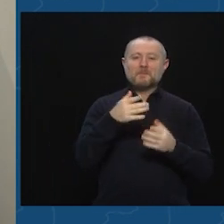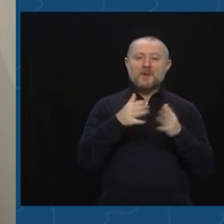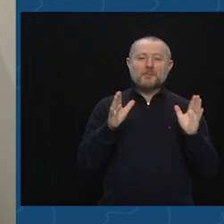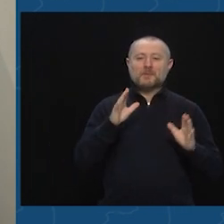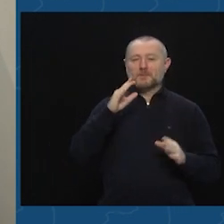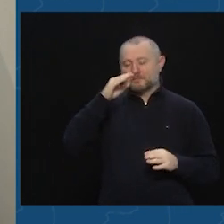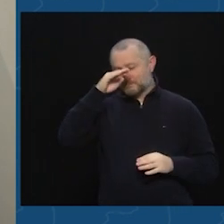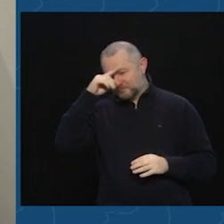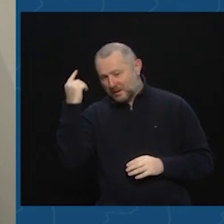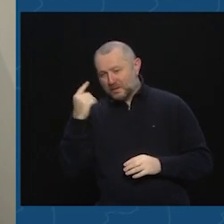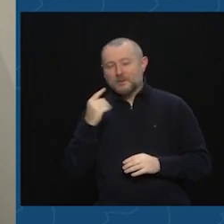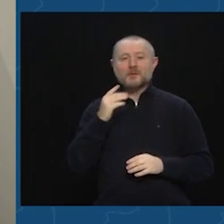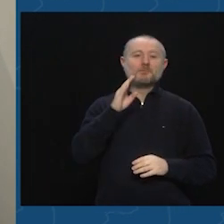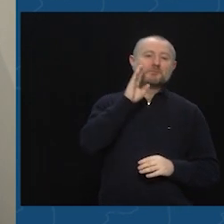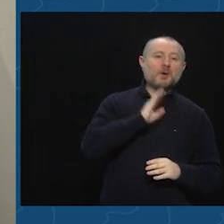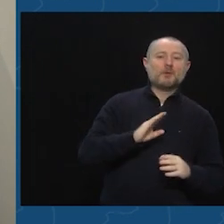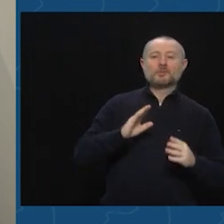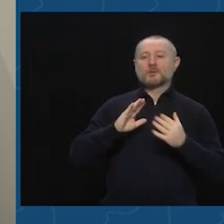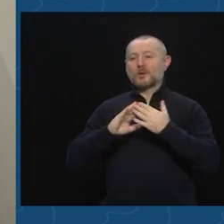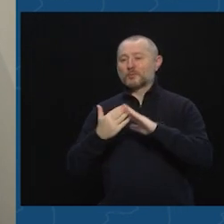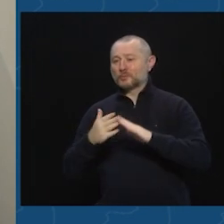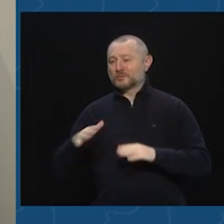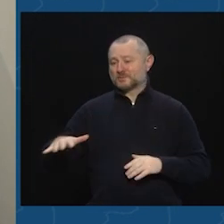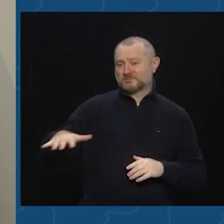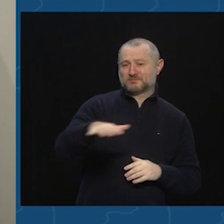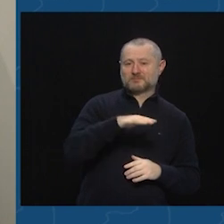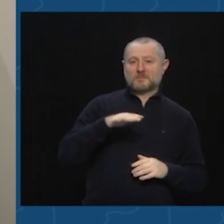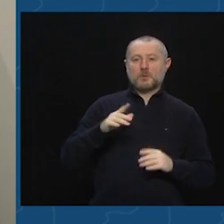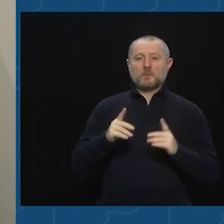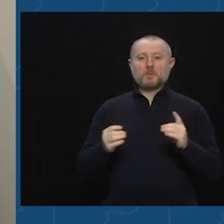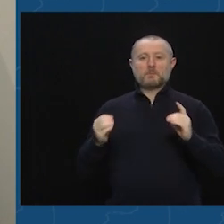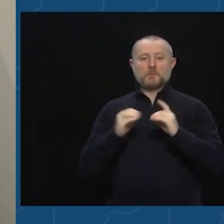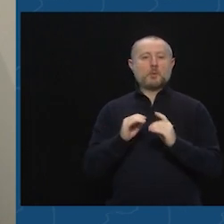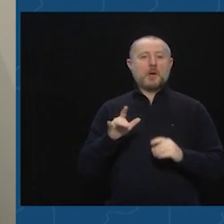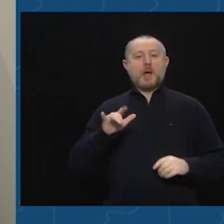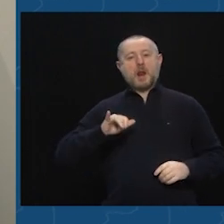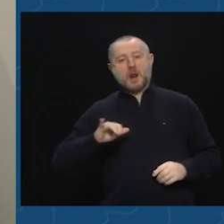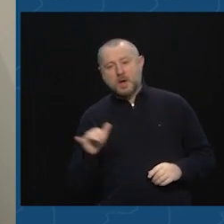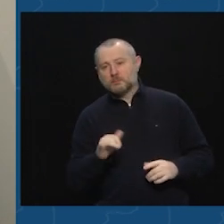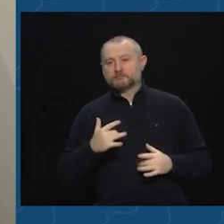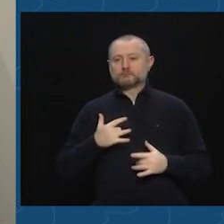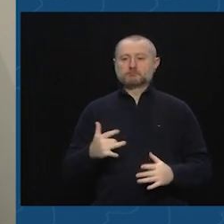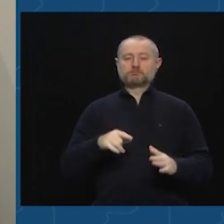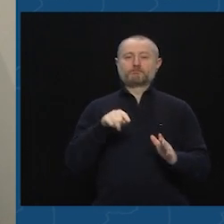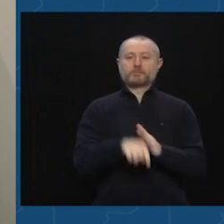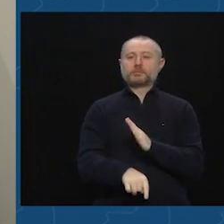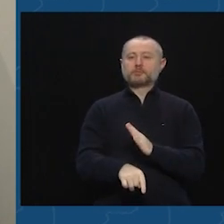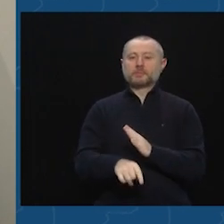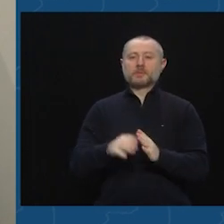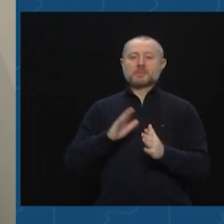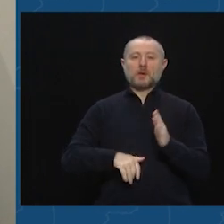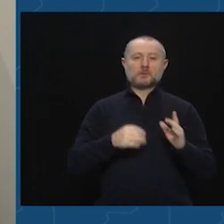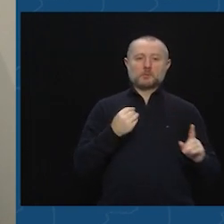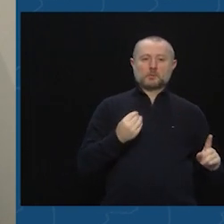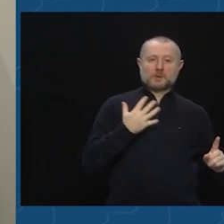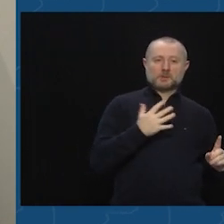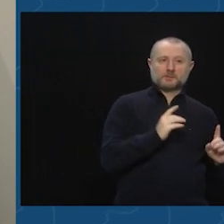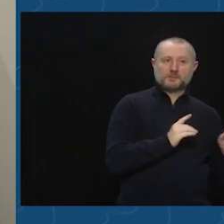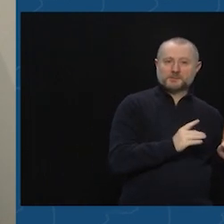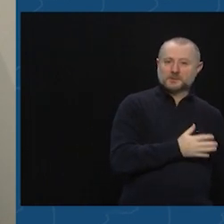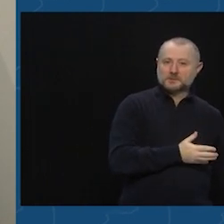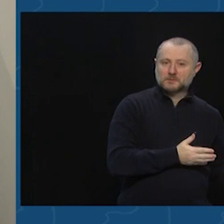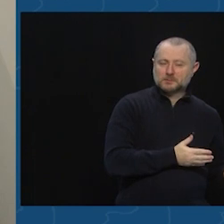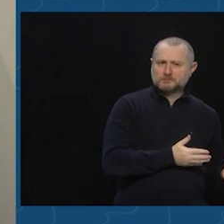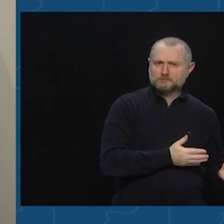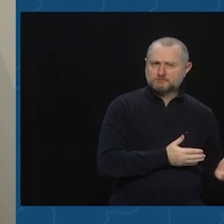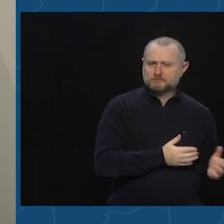victims as their white counterparts. So we have dynamics going on here to say we are heeding this call to action. We